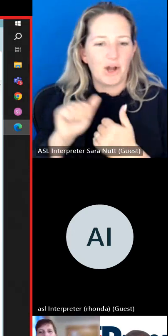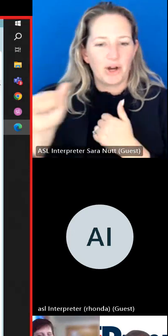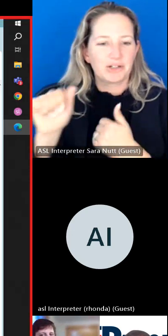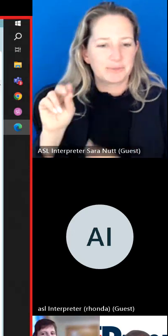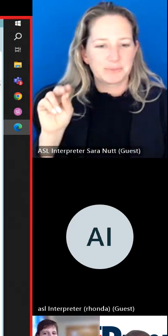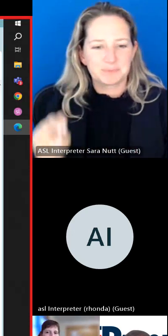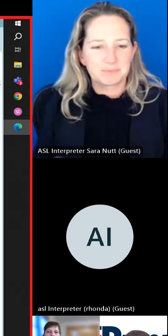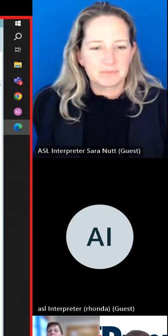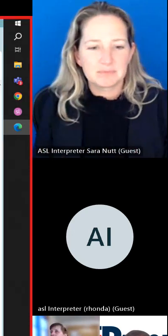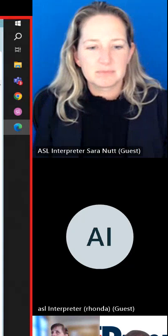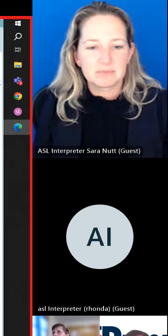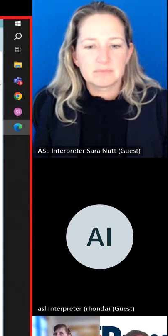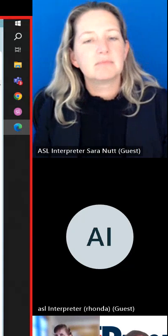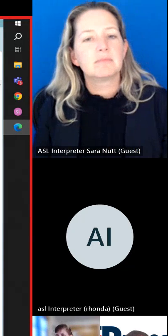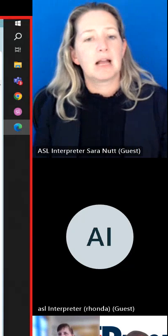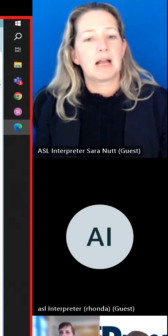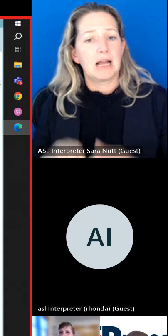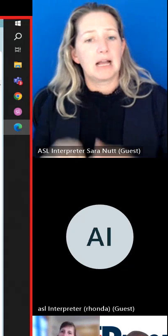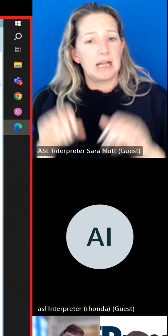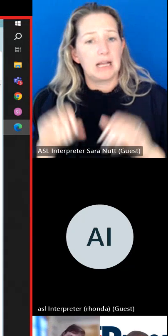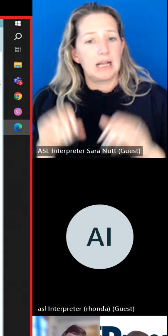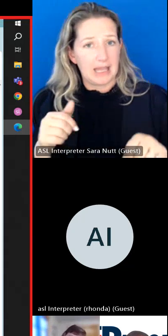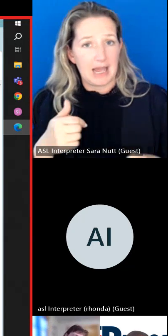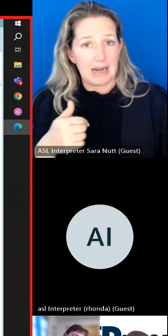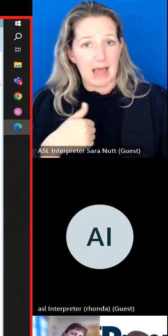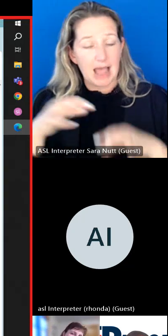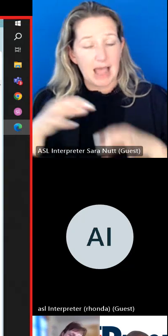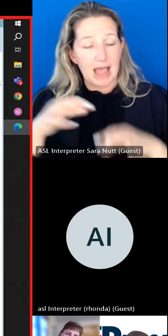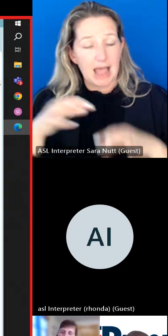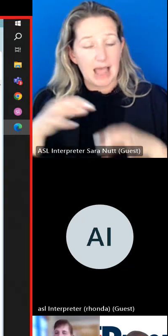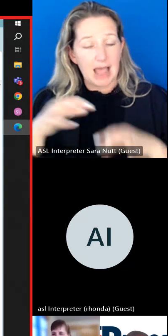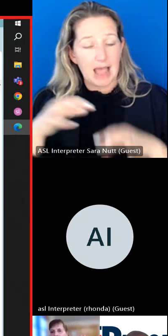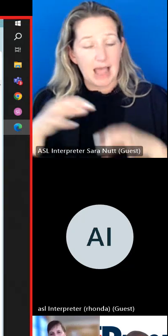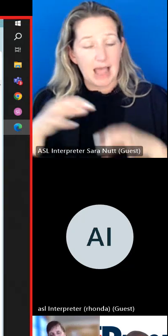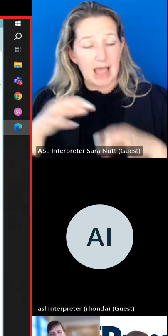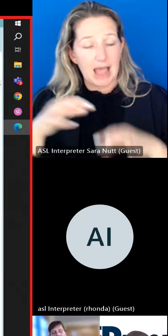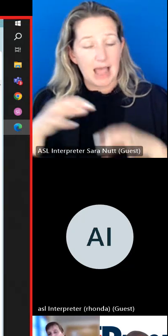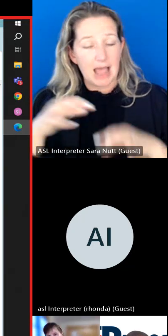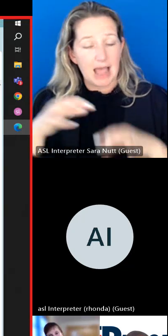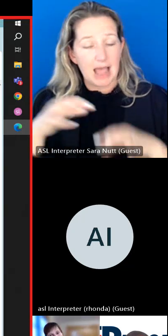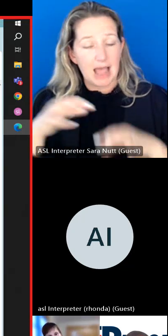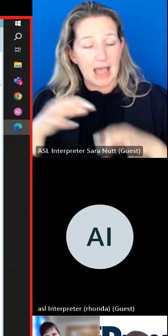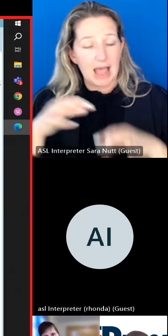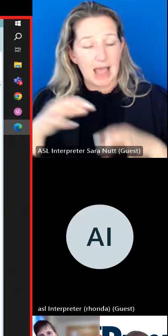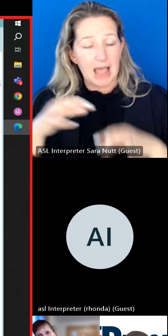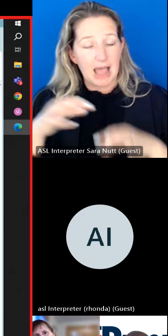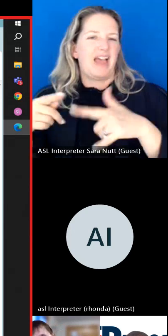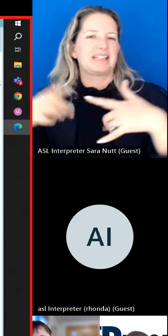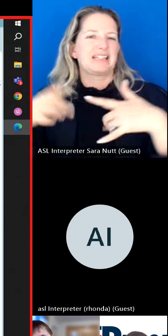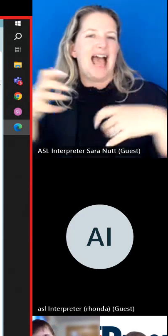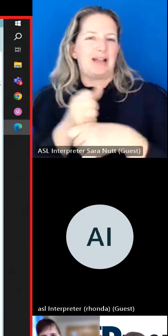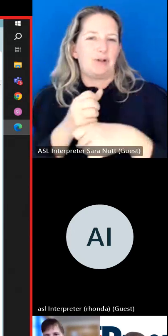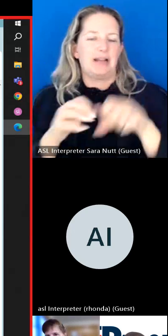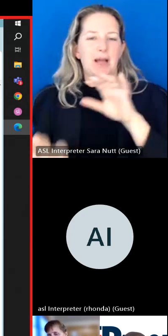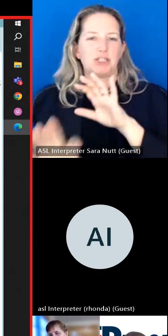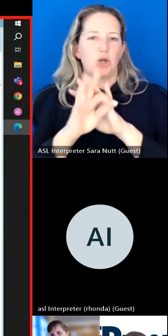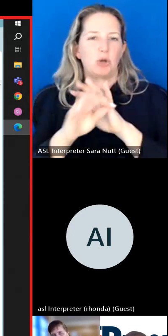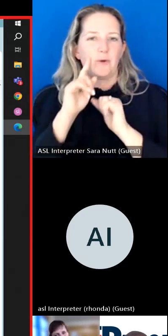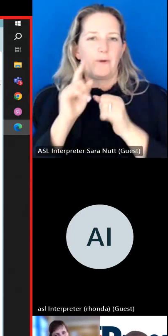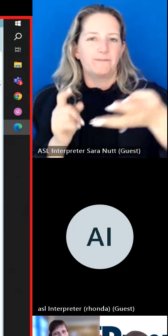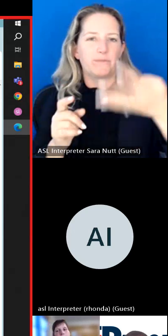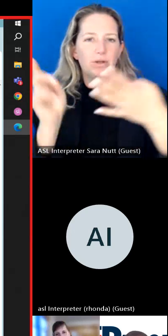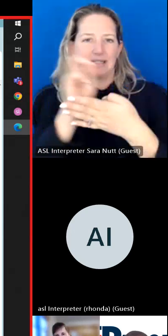Can I explain CARP? CARP, that's the acronym I chose for 4 design principles: contrast,